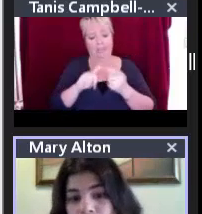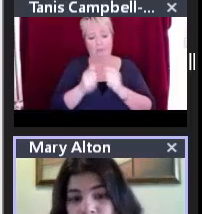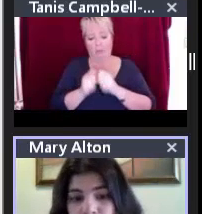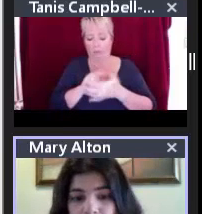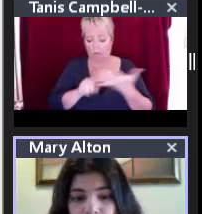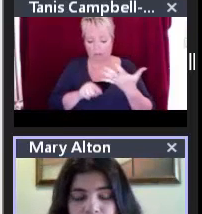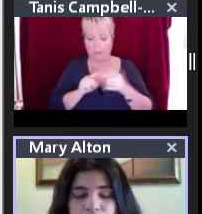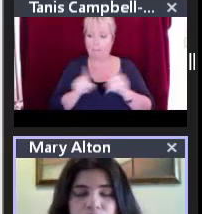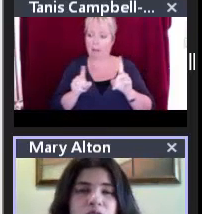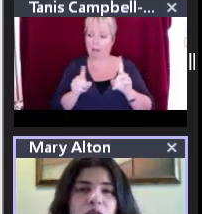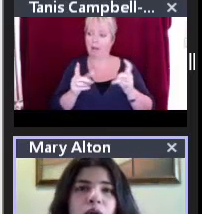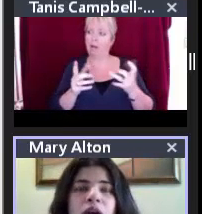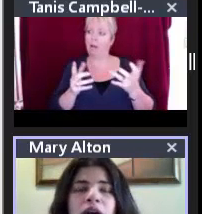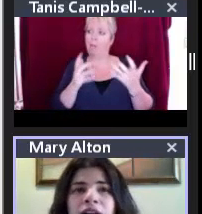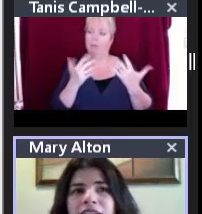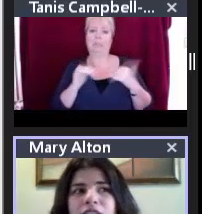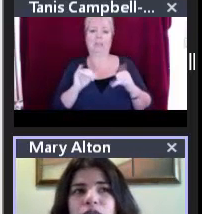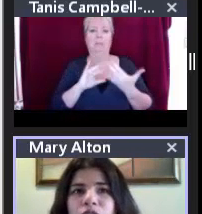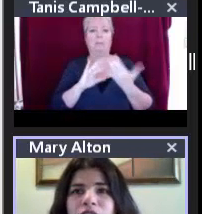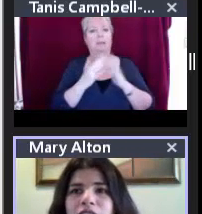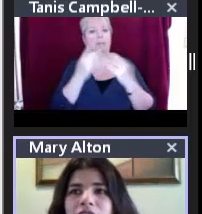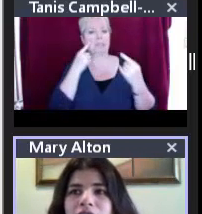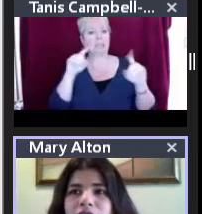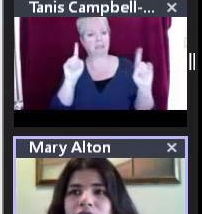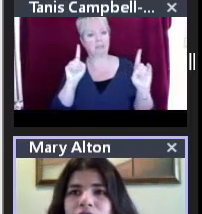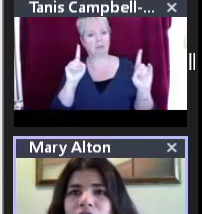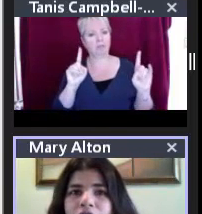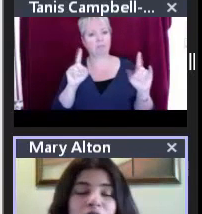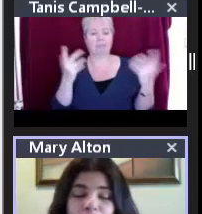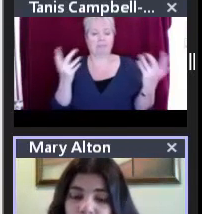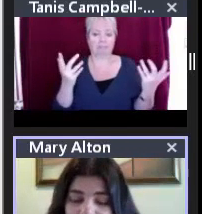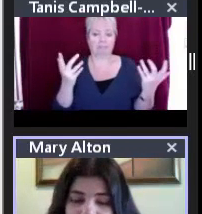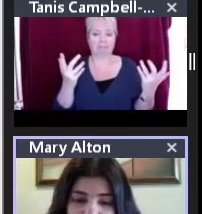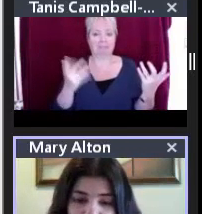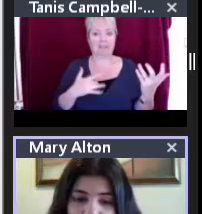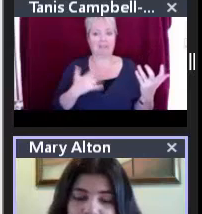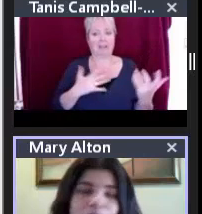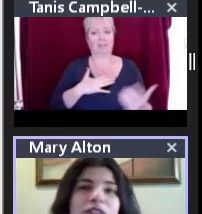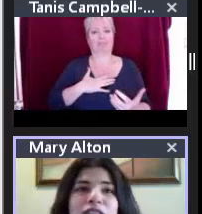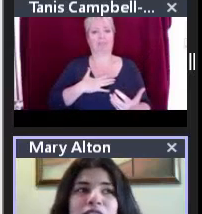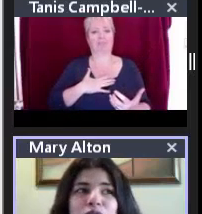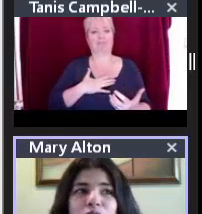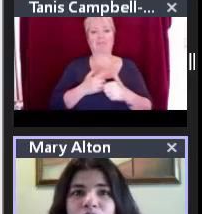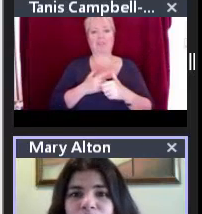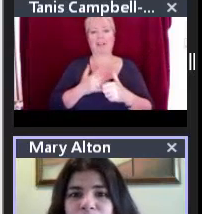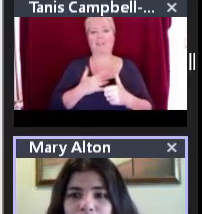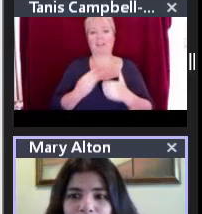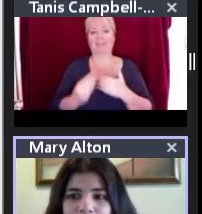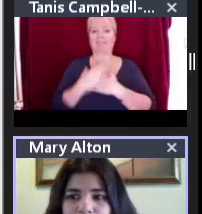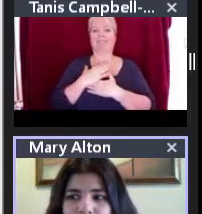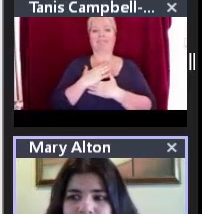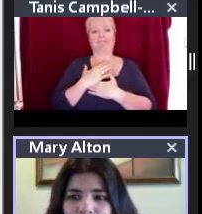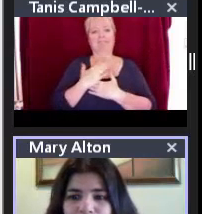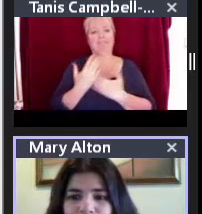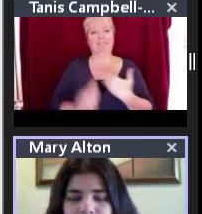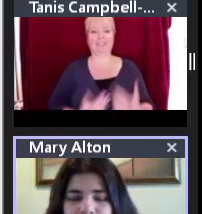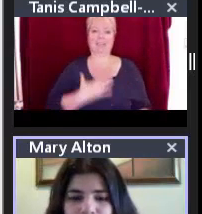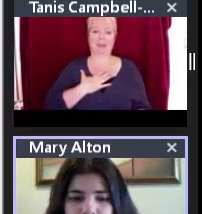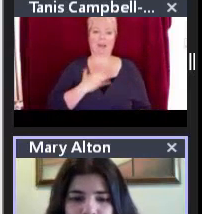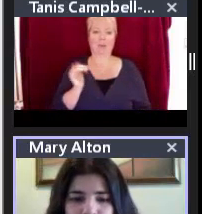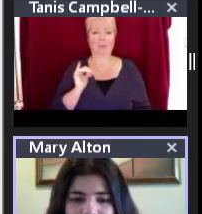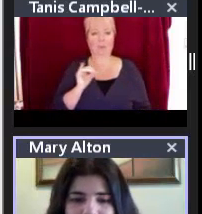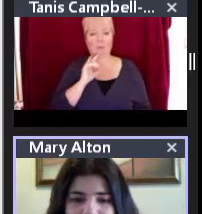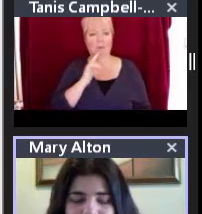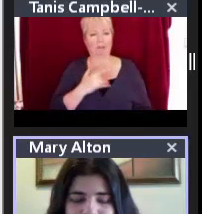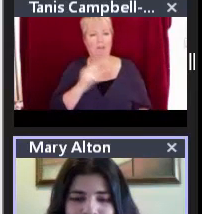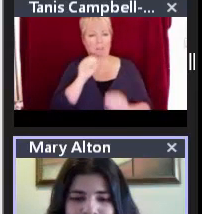and what I want to accomplish. So it really is, I feel very blessed, number one, but it's really so inspiring just to see some of the odds